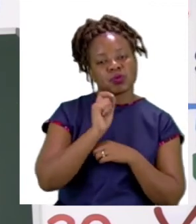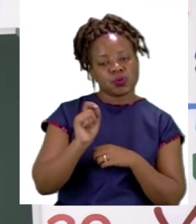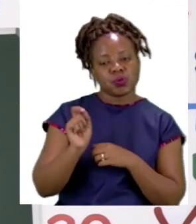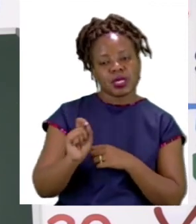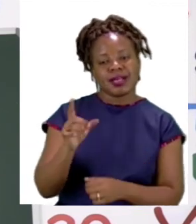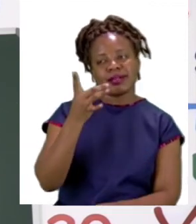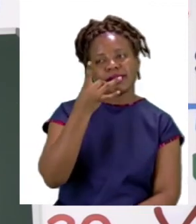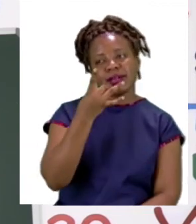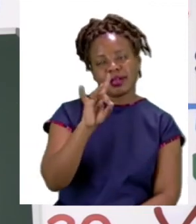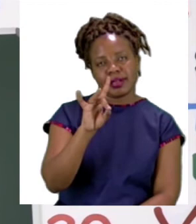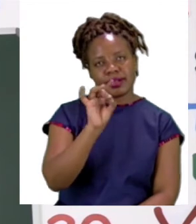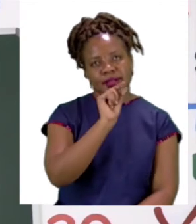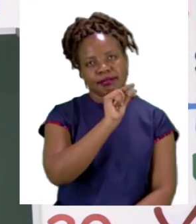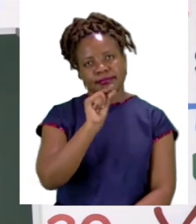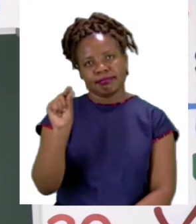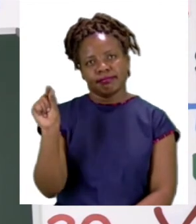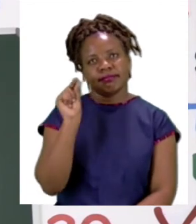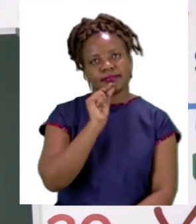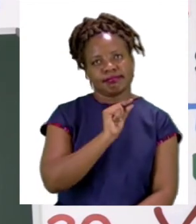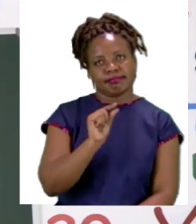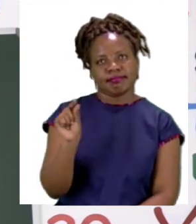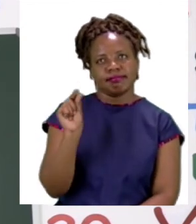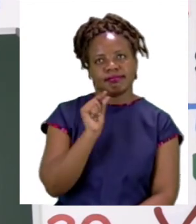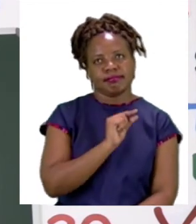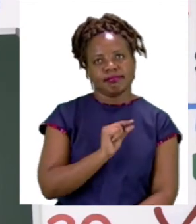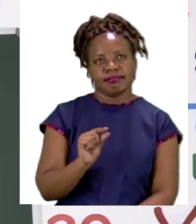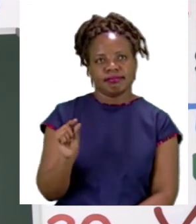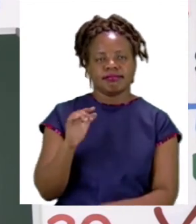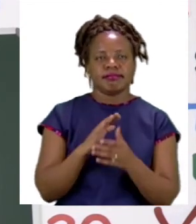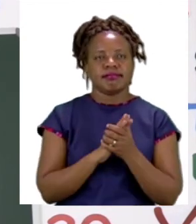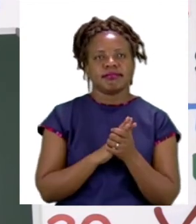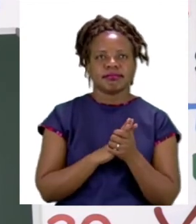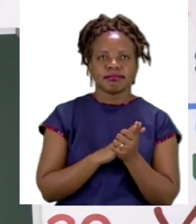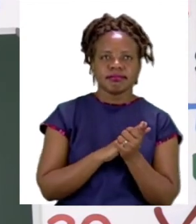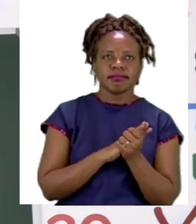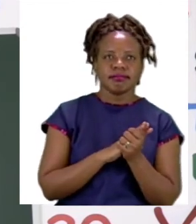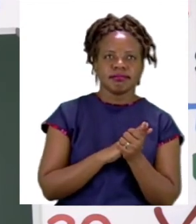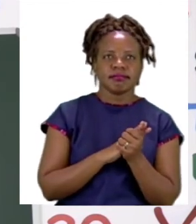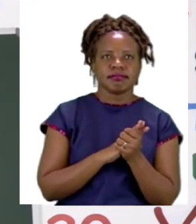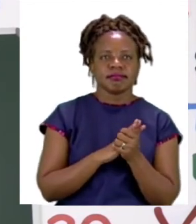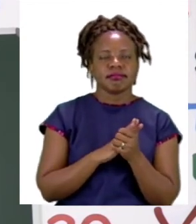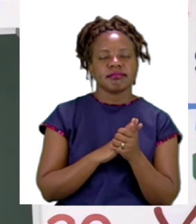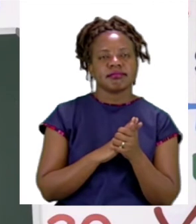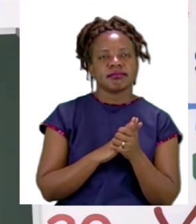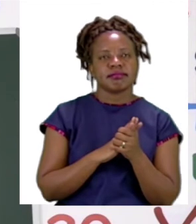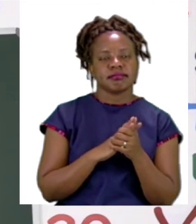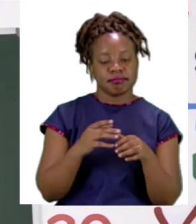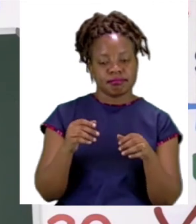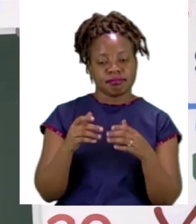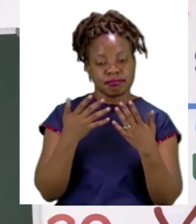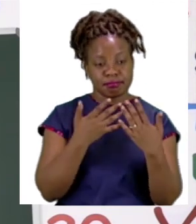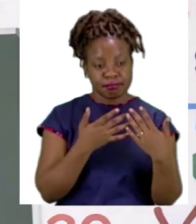your sight words to help you make those sentences. And when you are done, you can join me on page